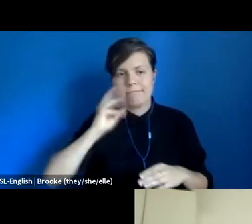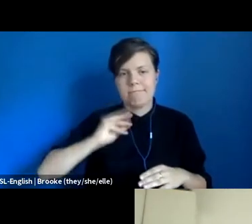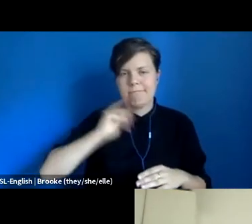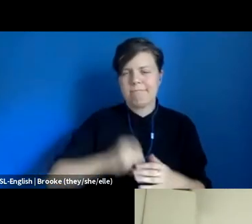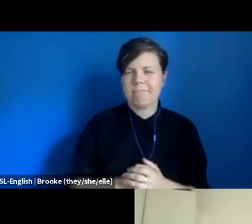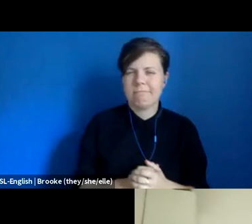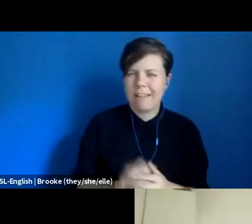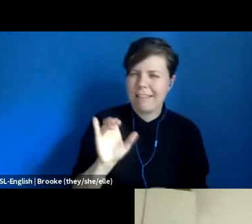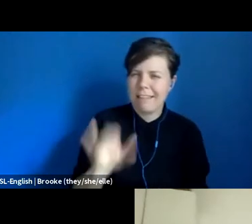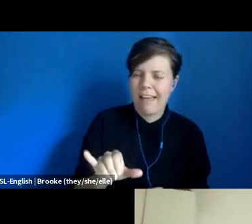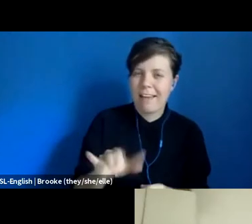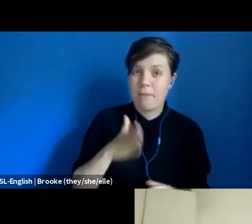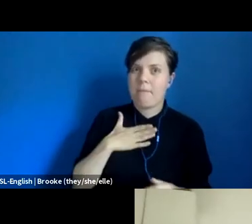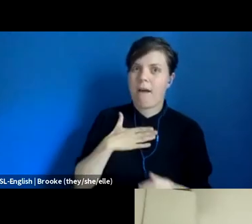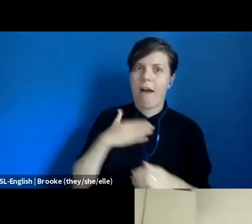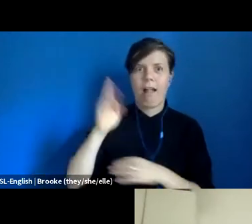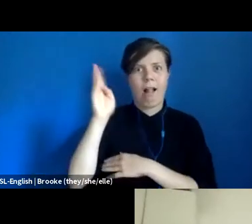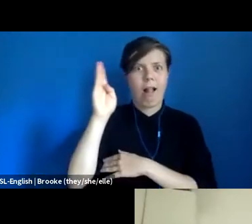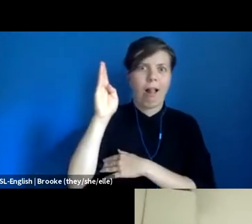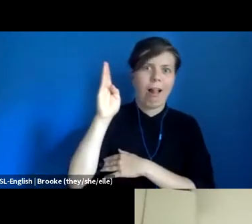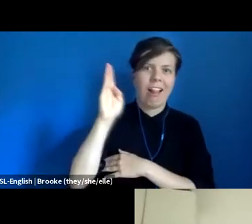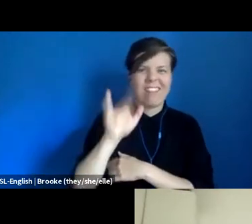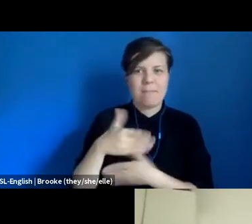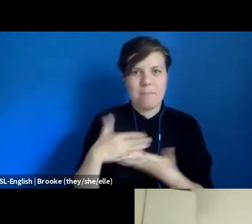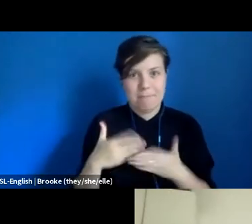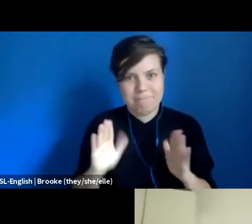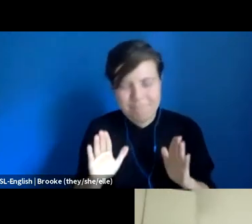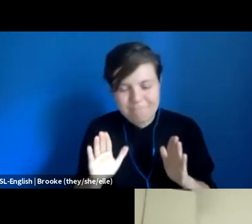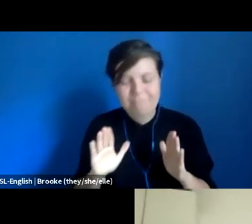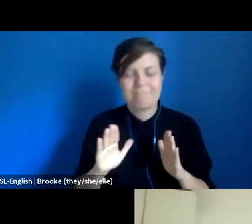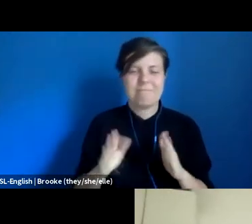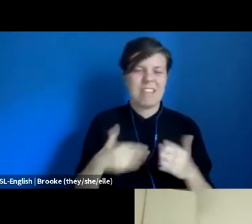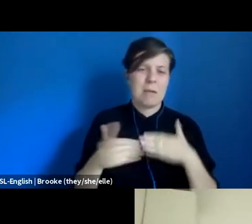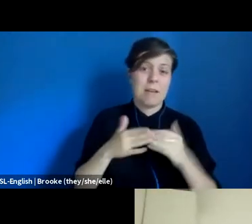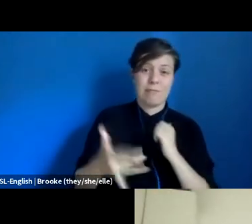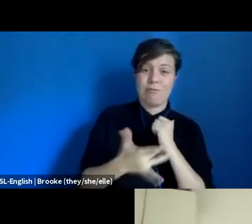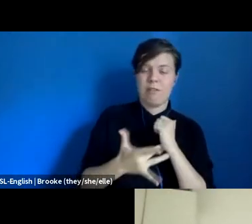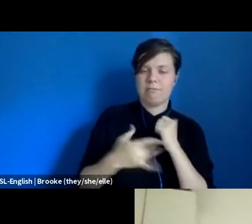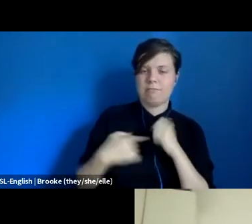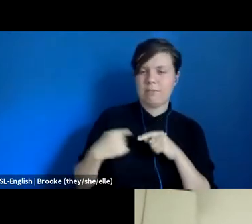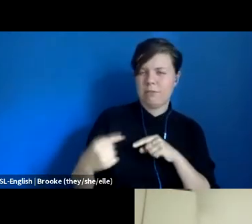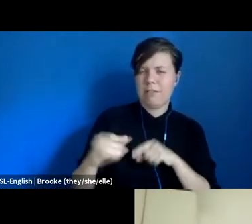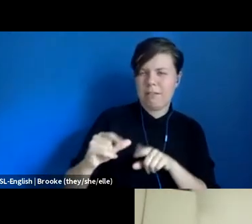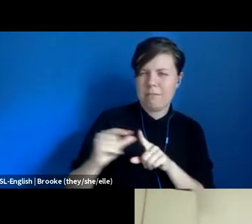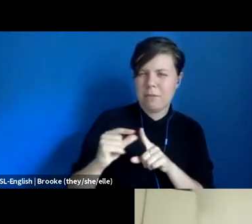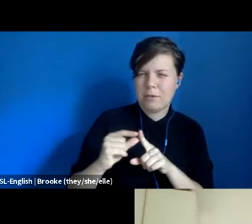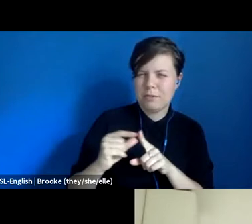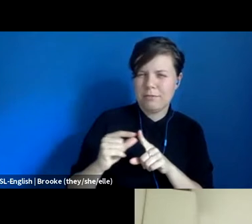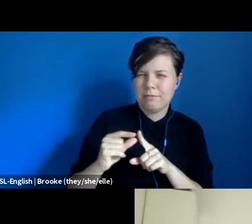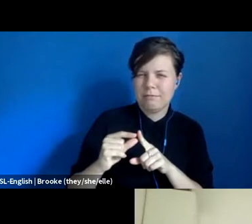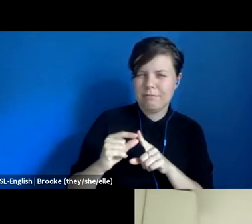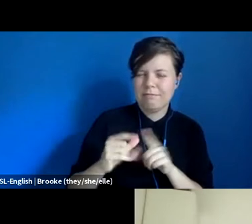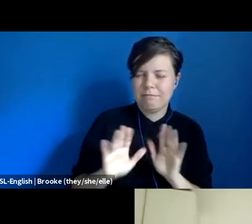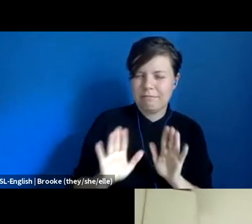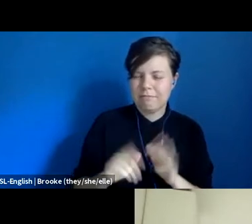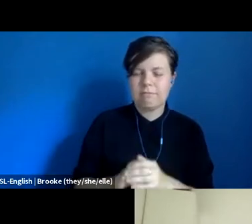So this is the rant bit coming up, I guess. So I struggle with the word technology in a way that makes me feel crazy